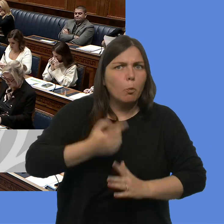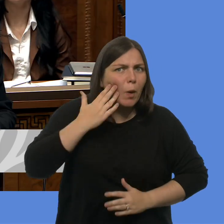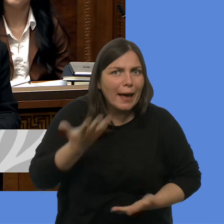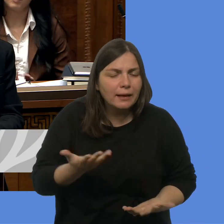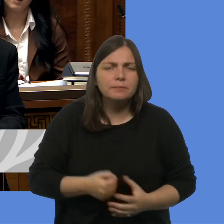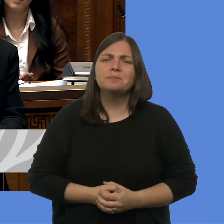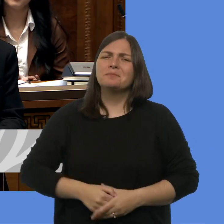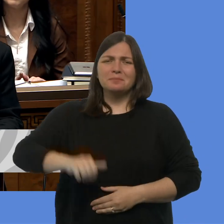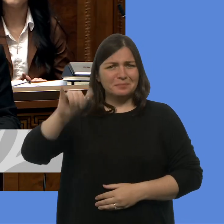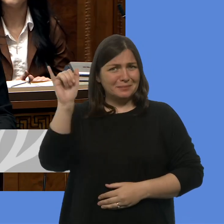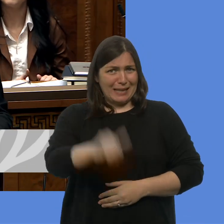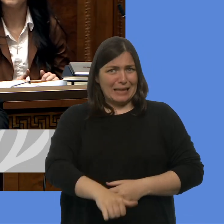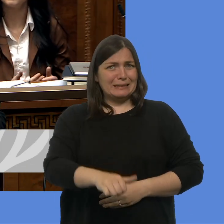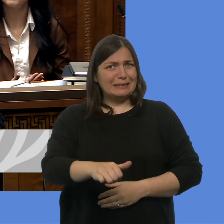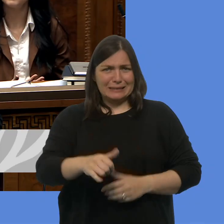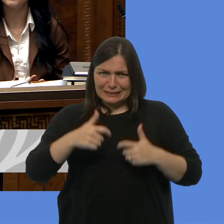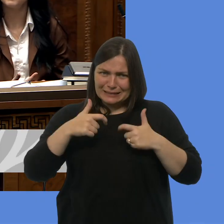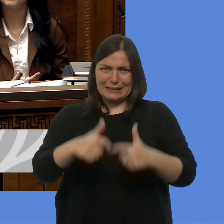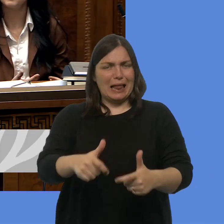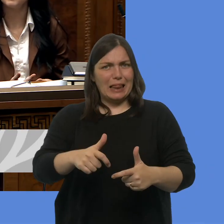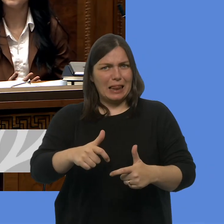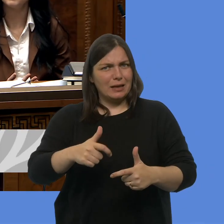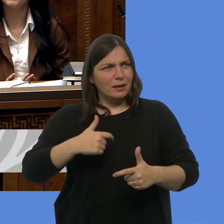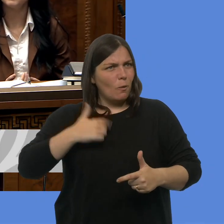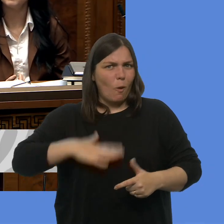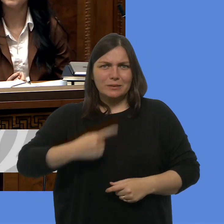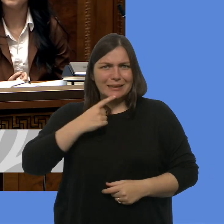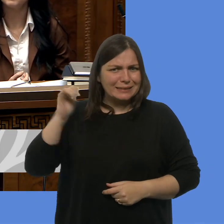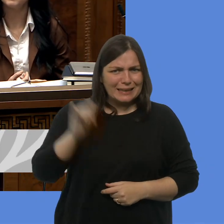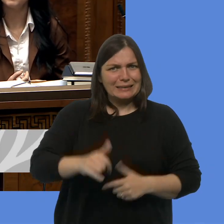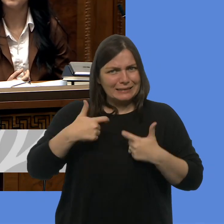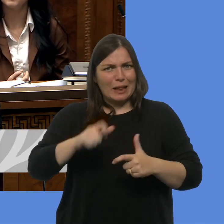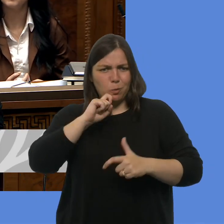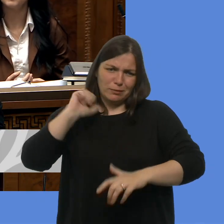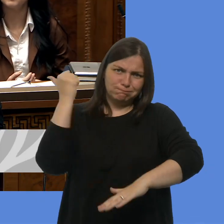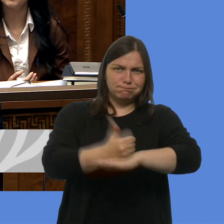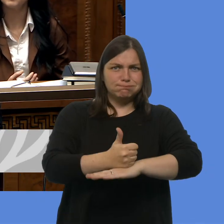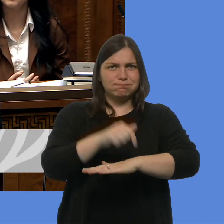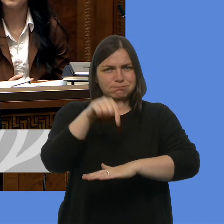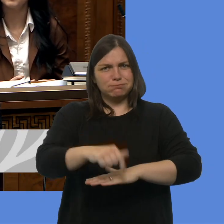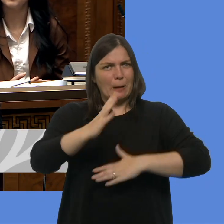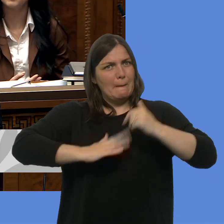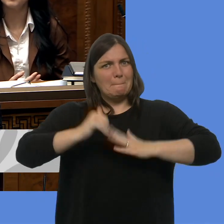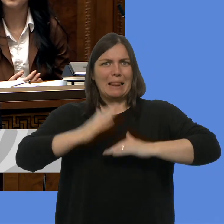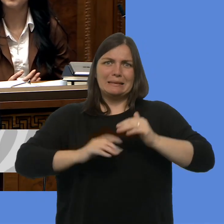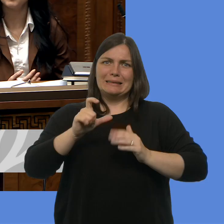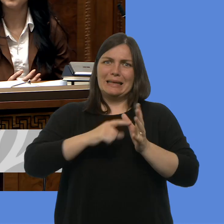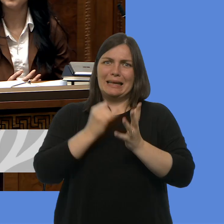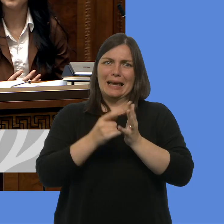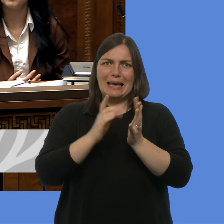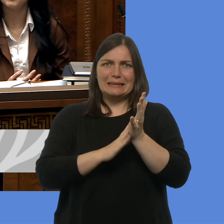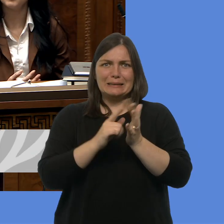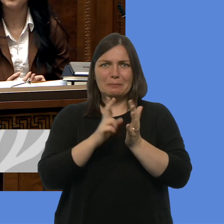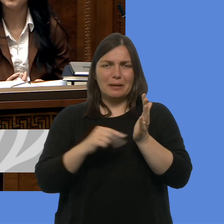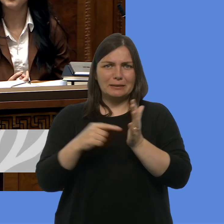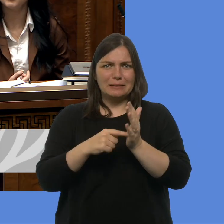that Casement Park remains a flagship project of this executive, and we are actively working at making it happen. This project must be built for all